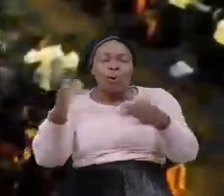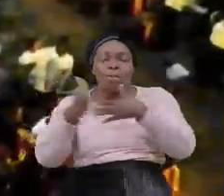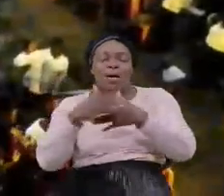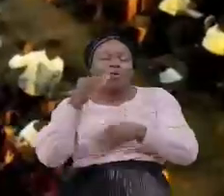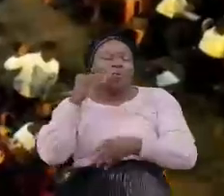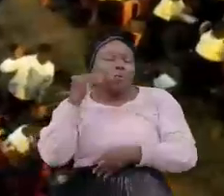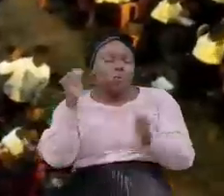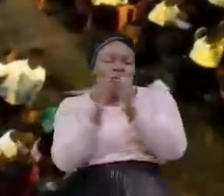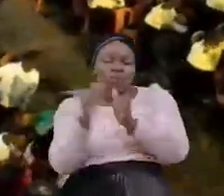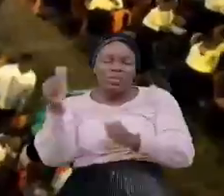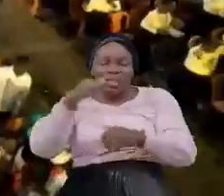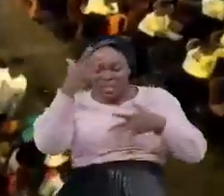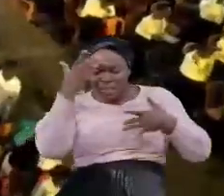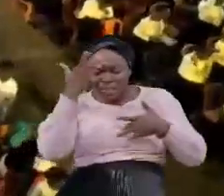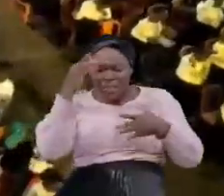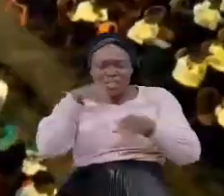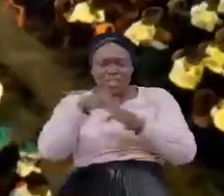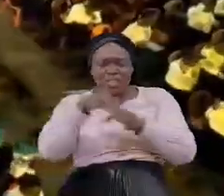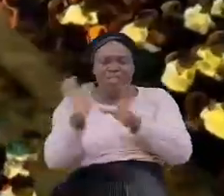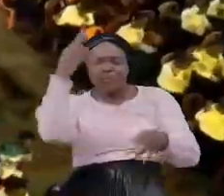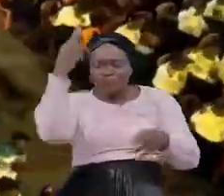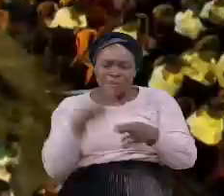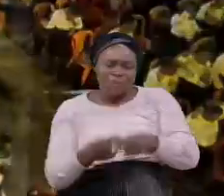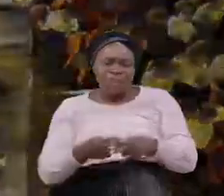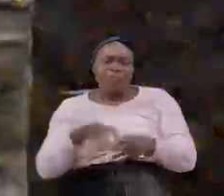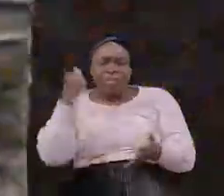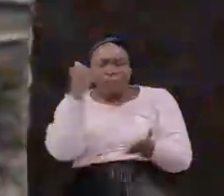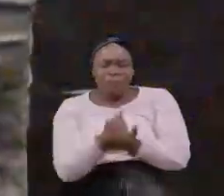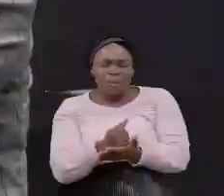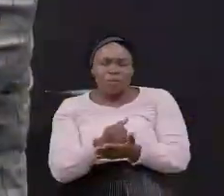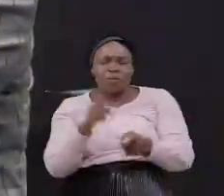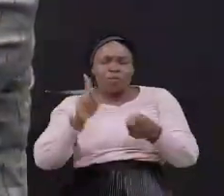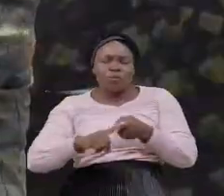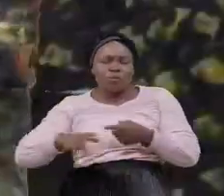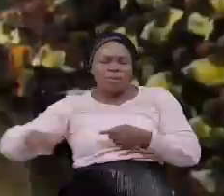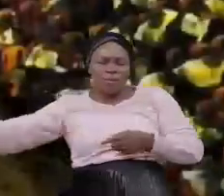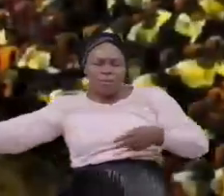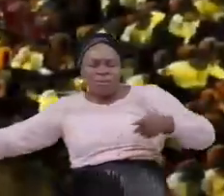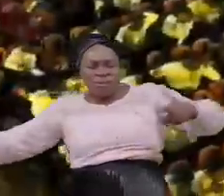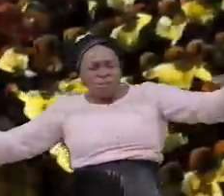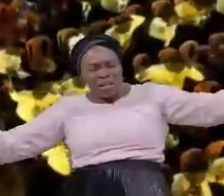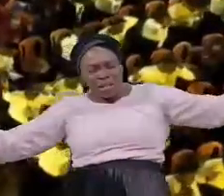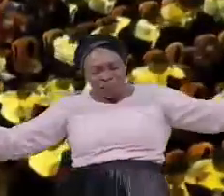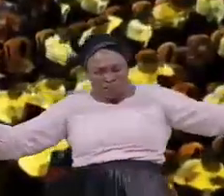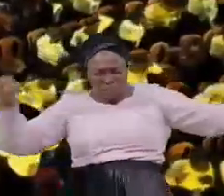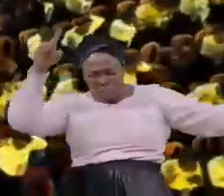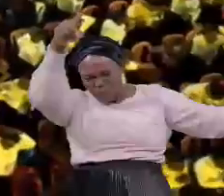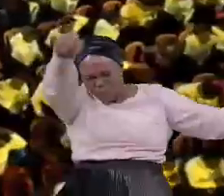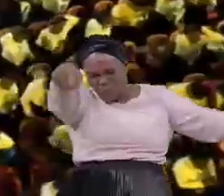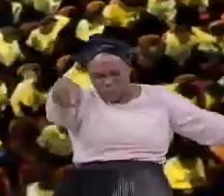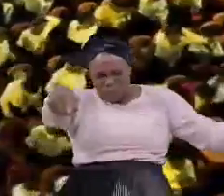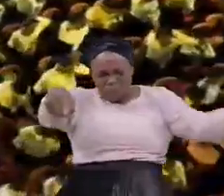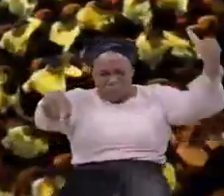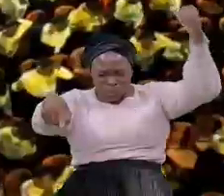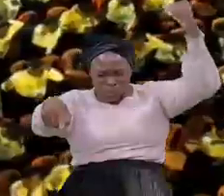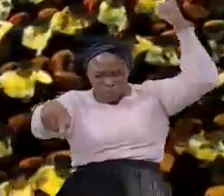body. To my right, to my left, my front, healing for